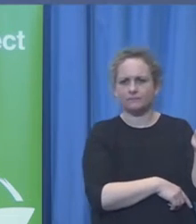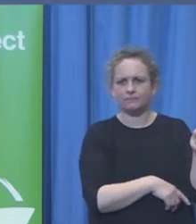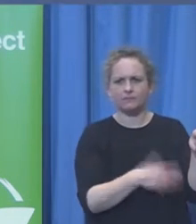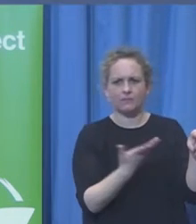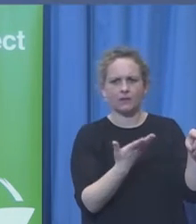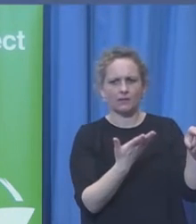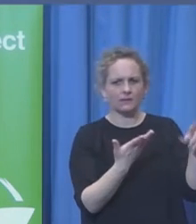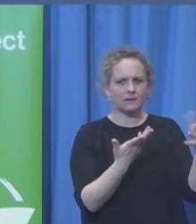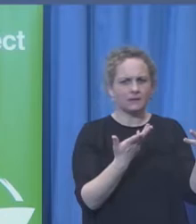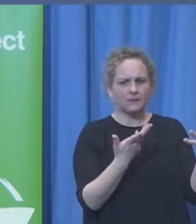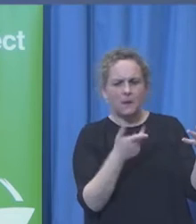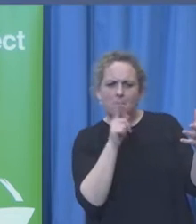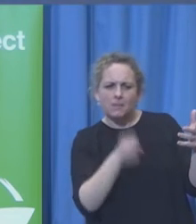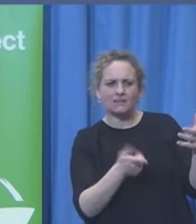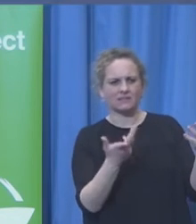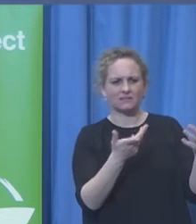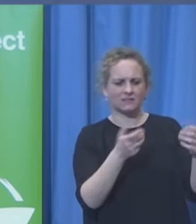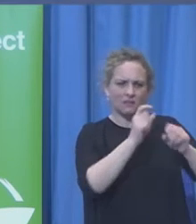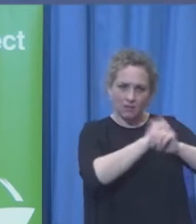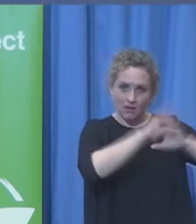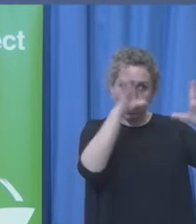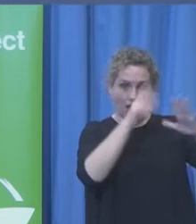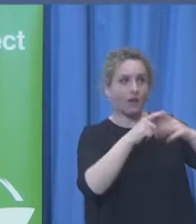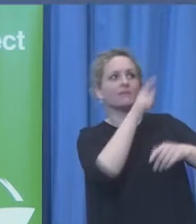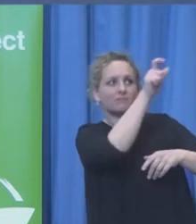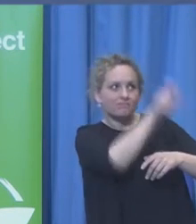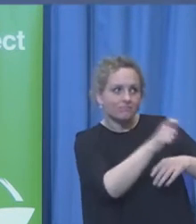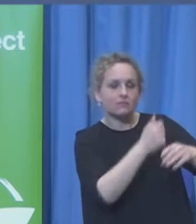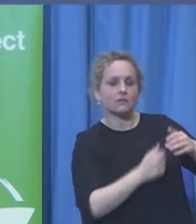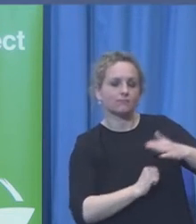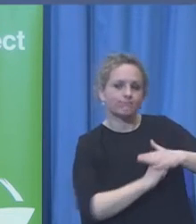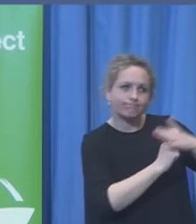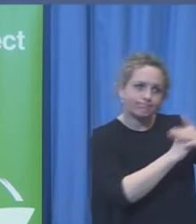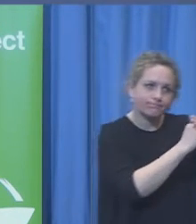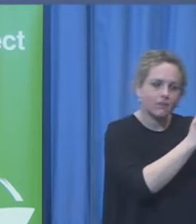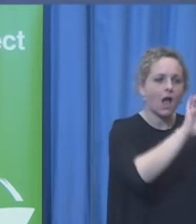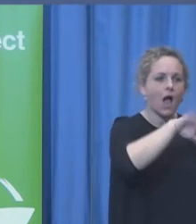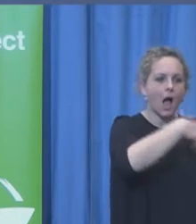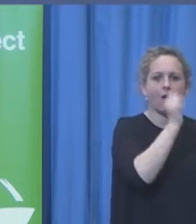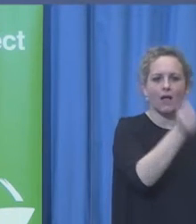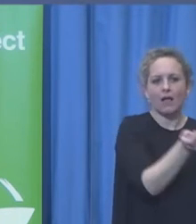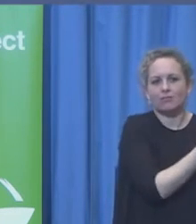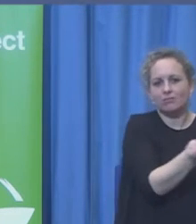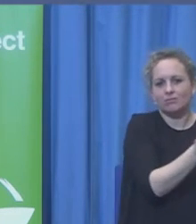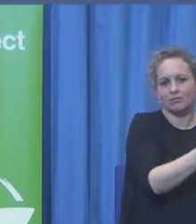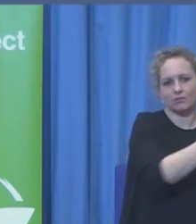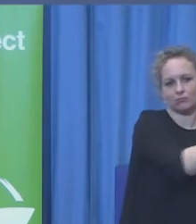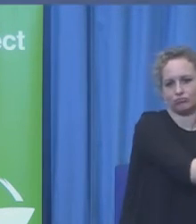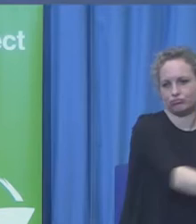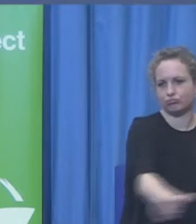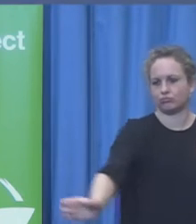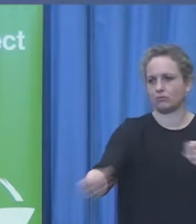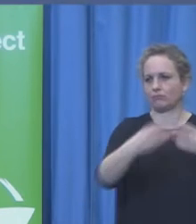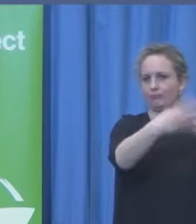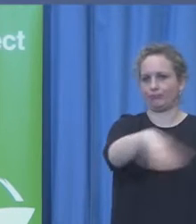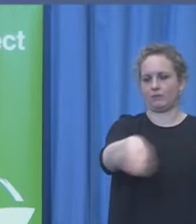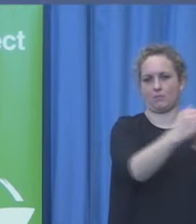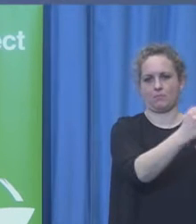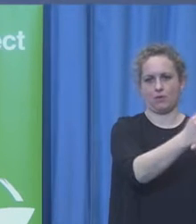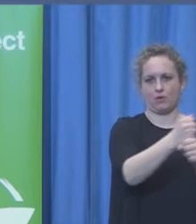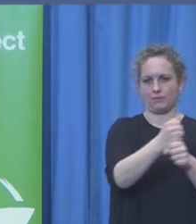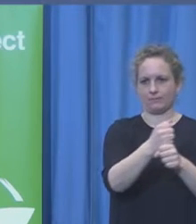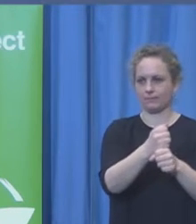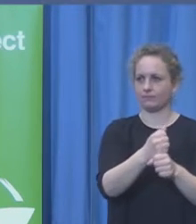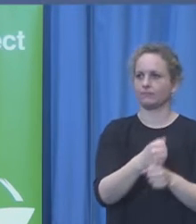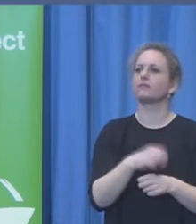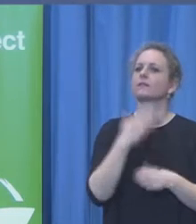Thank you, Luc, for these very pertinent questions. Over here, I see somebody else, please. Hi, thank you.